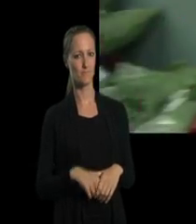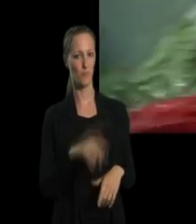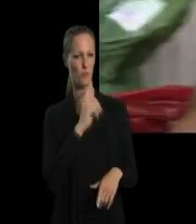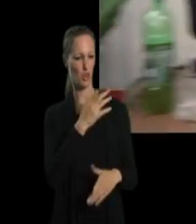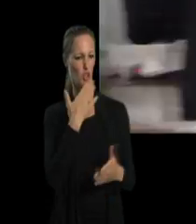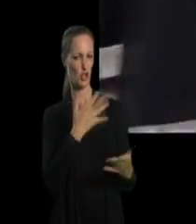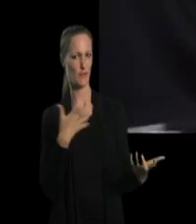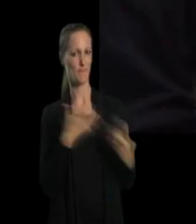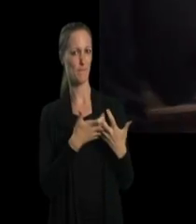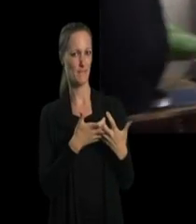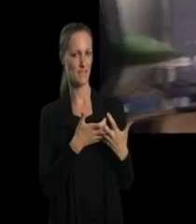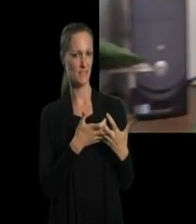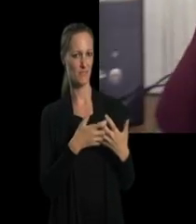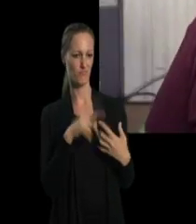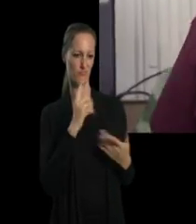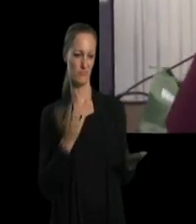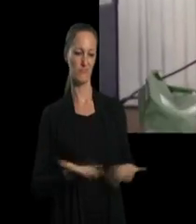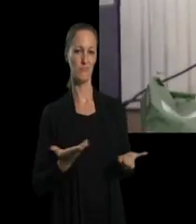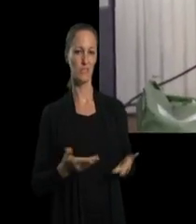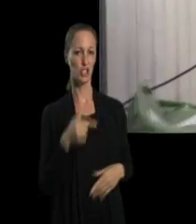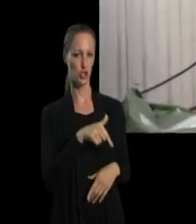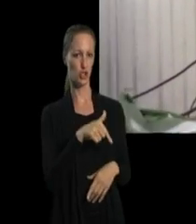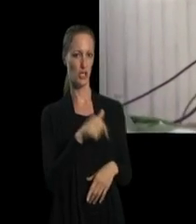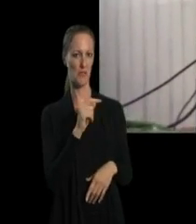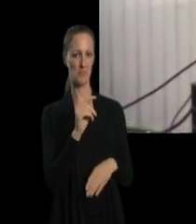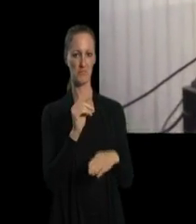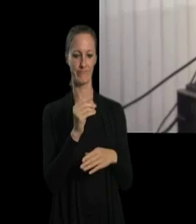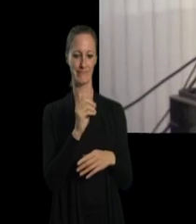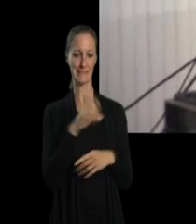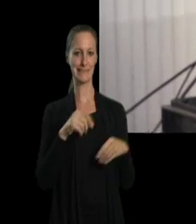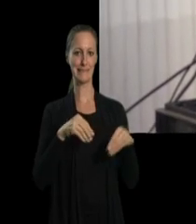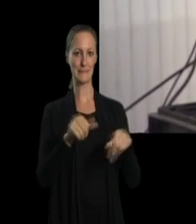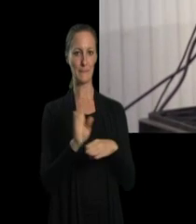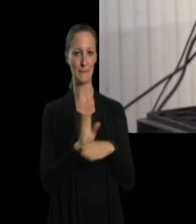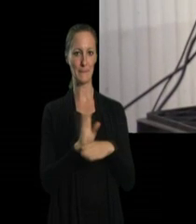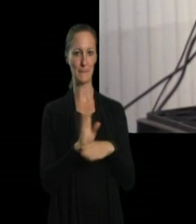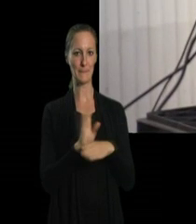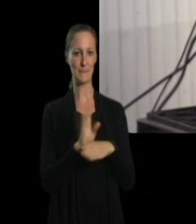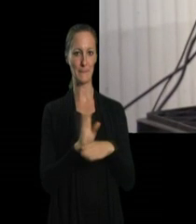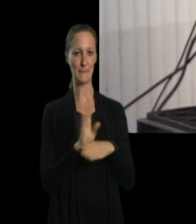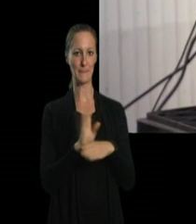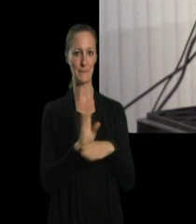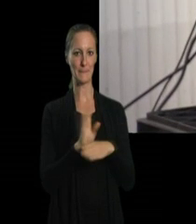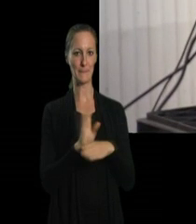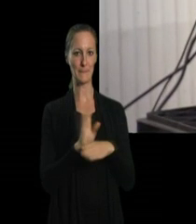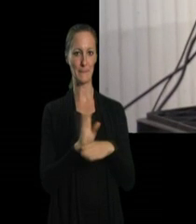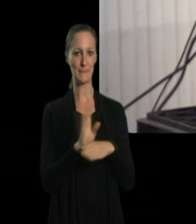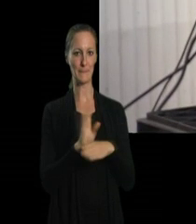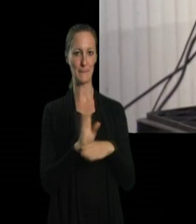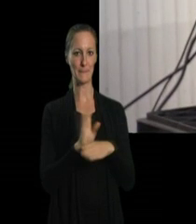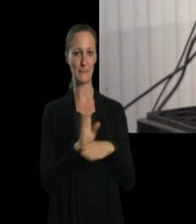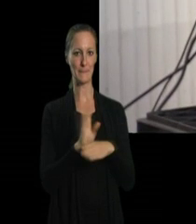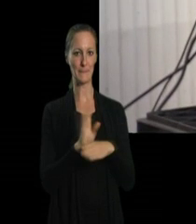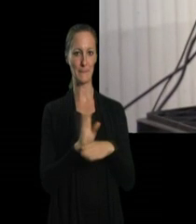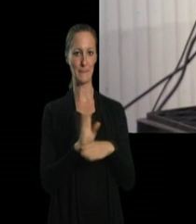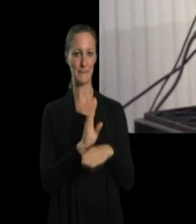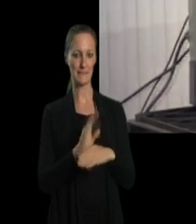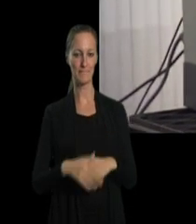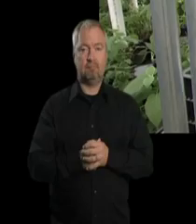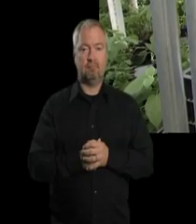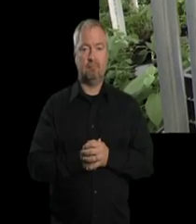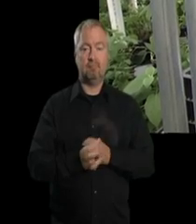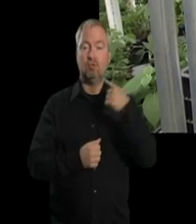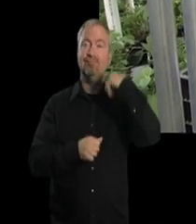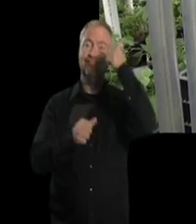enthusiasm. This has been a good fit for her as well, for her to be at Farmer Seed and Nursery. Dylan Krensky works in a greenhouse, bagging plants.